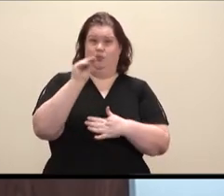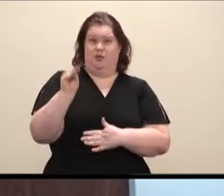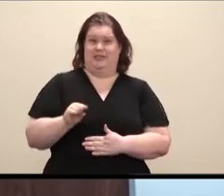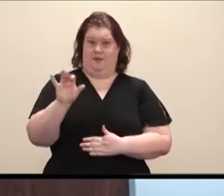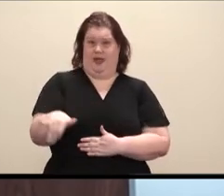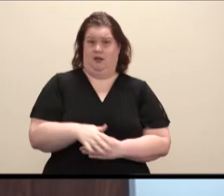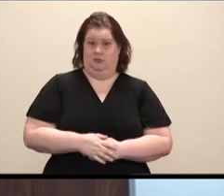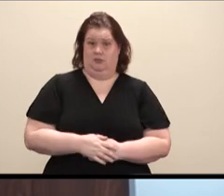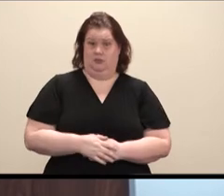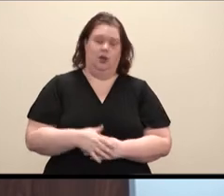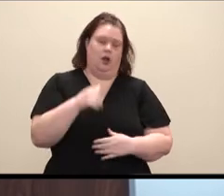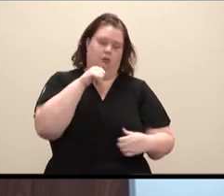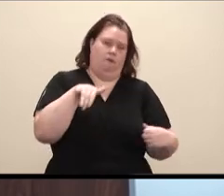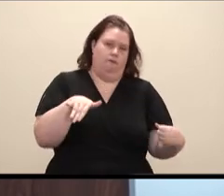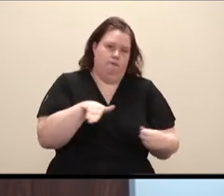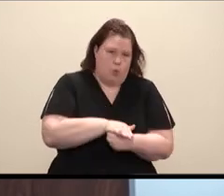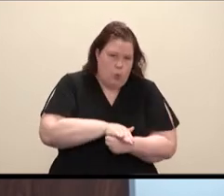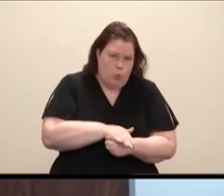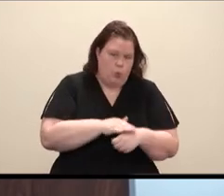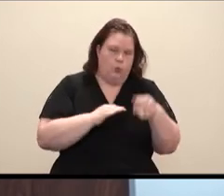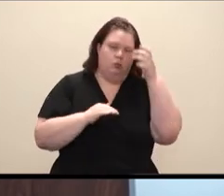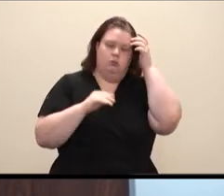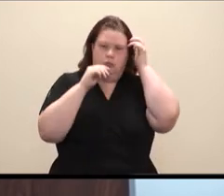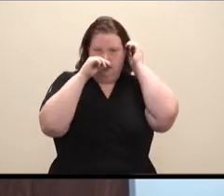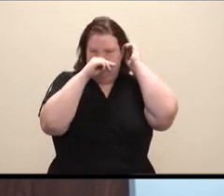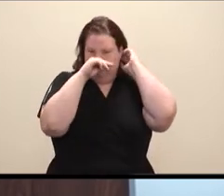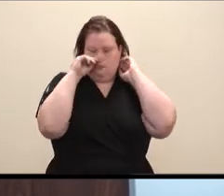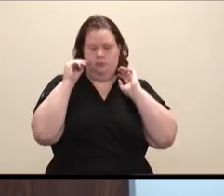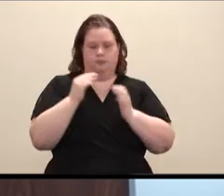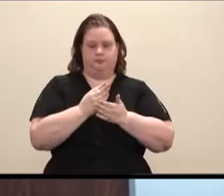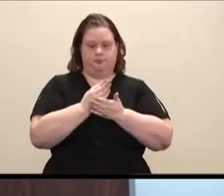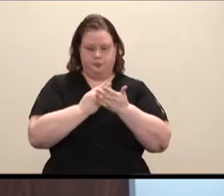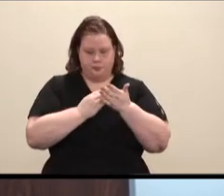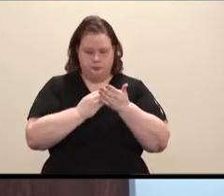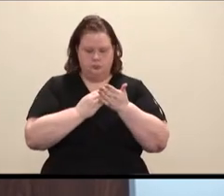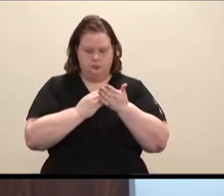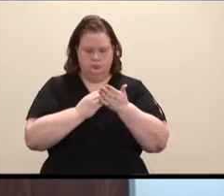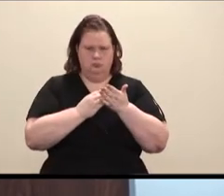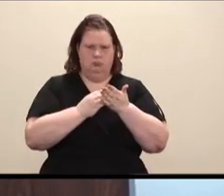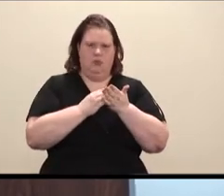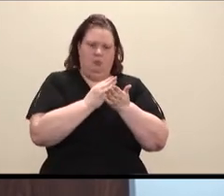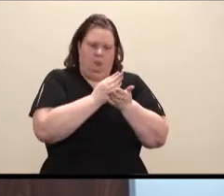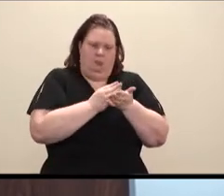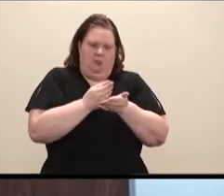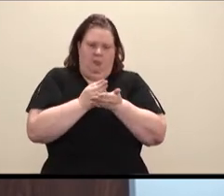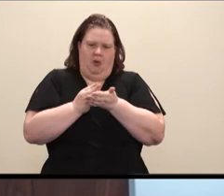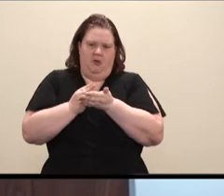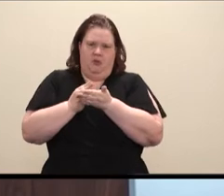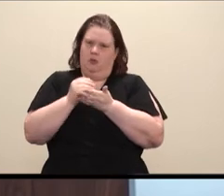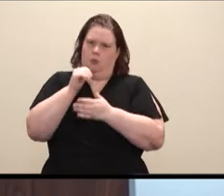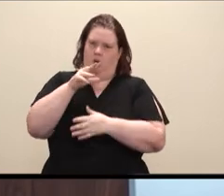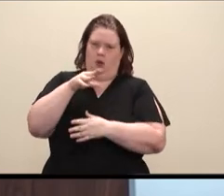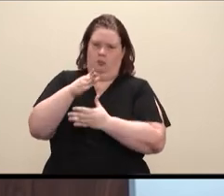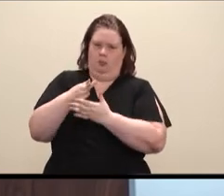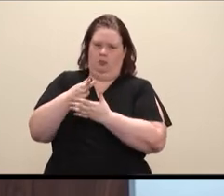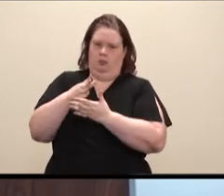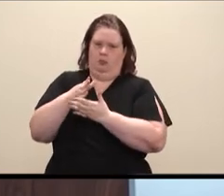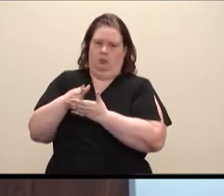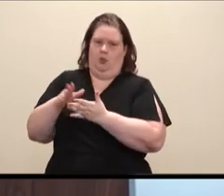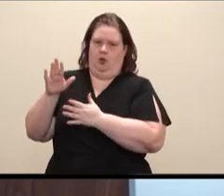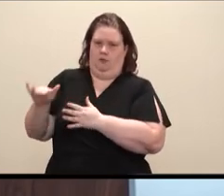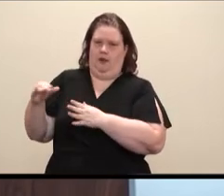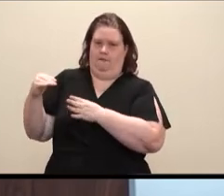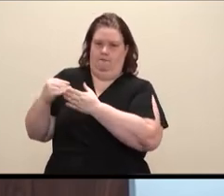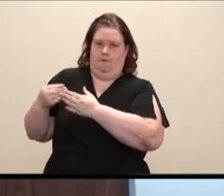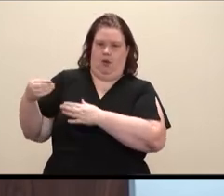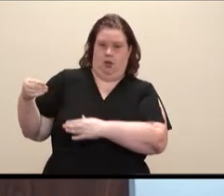that. They didn't fund everything because there were some pieces of it that they, that's not part of what they would fund, but we should